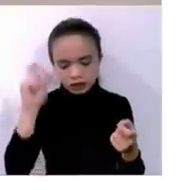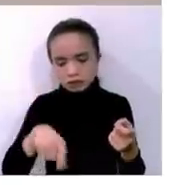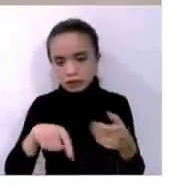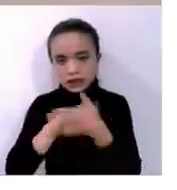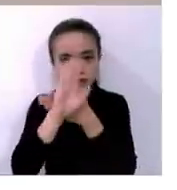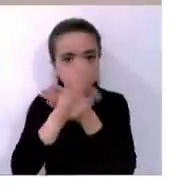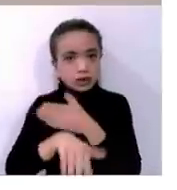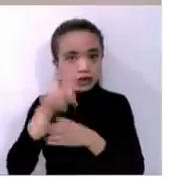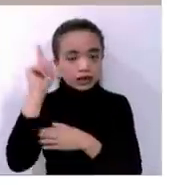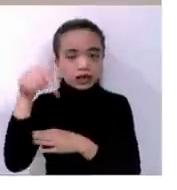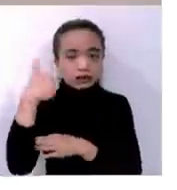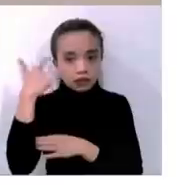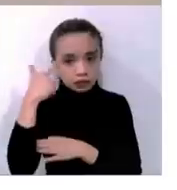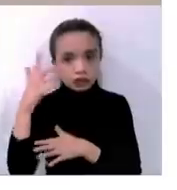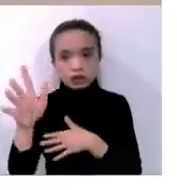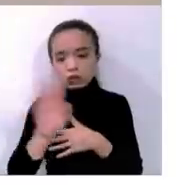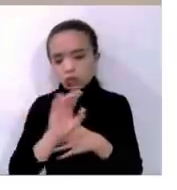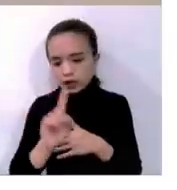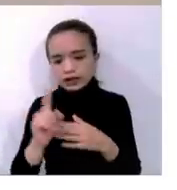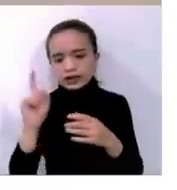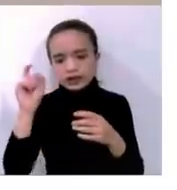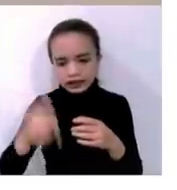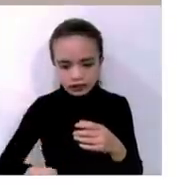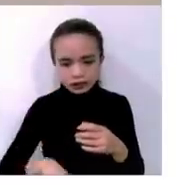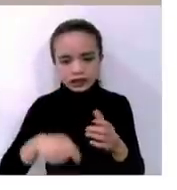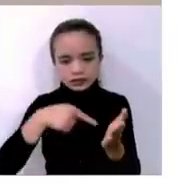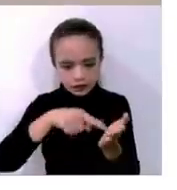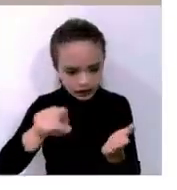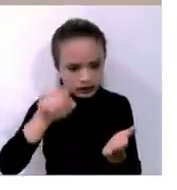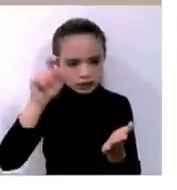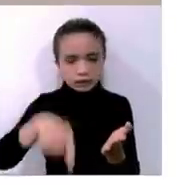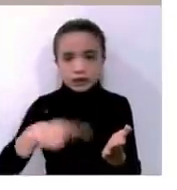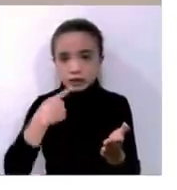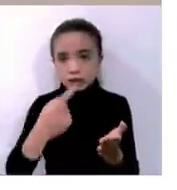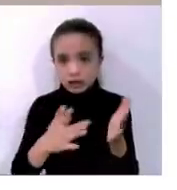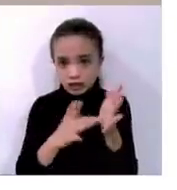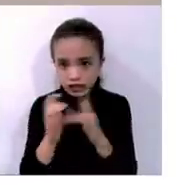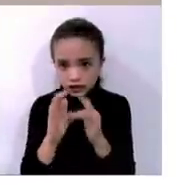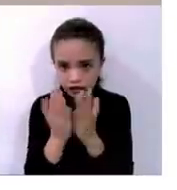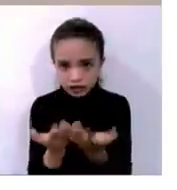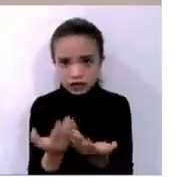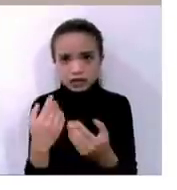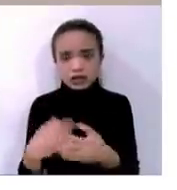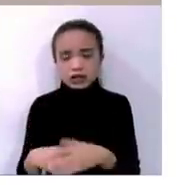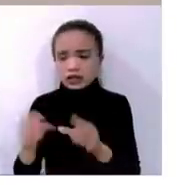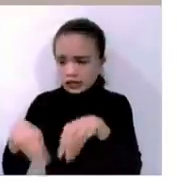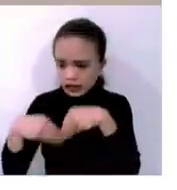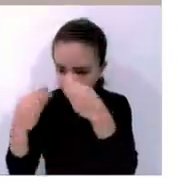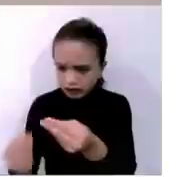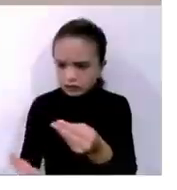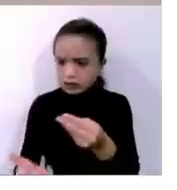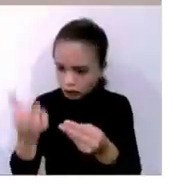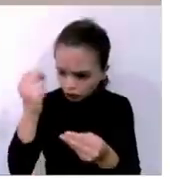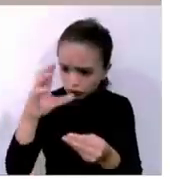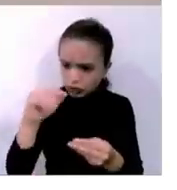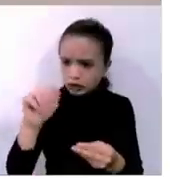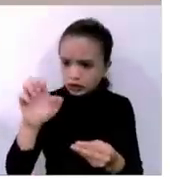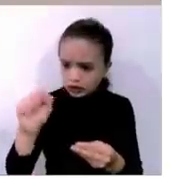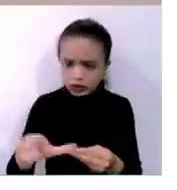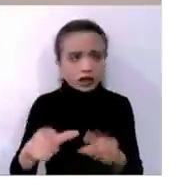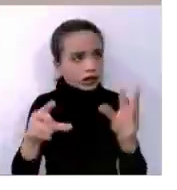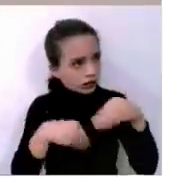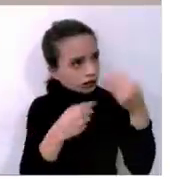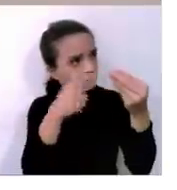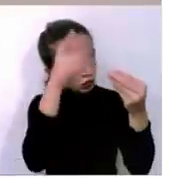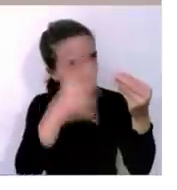the government what it is due. In the Bible, it says, render unto Caesar what is Caesar's, and to God, what is